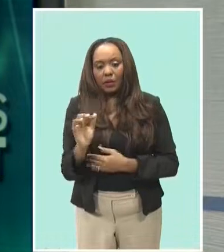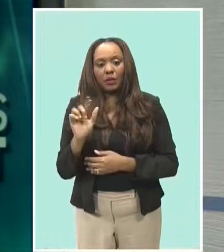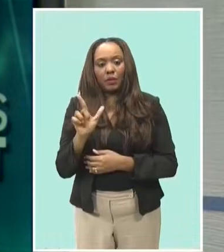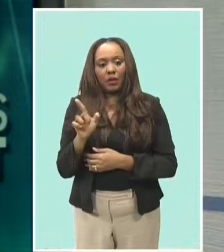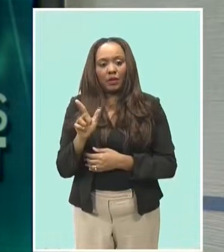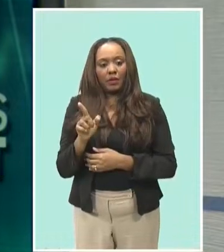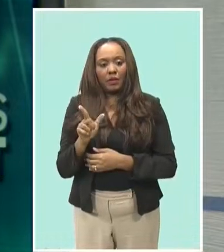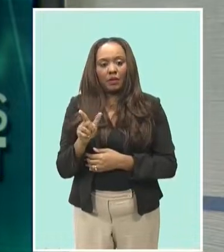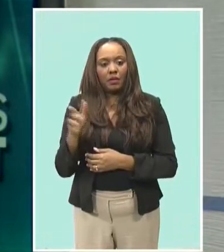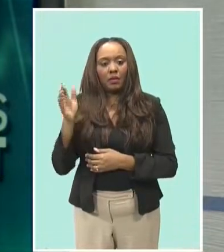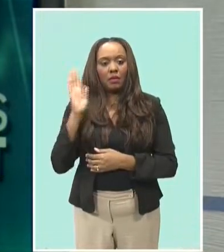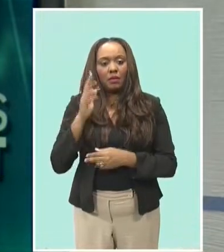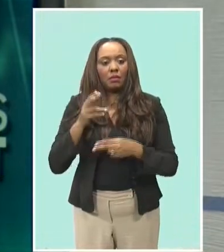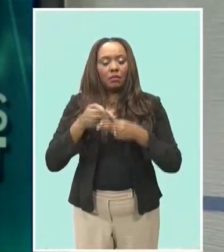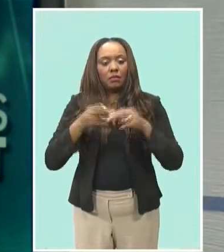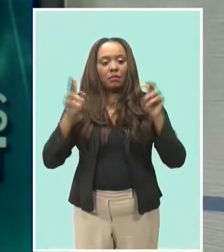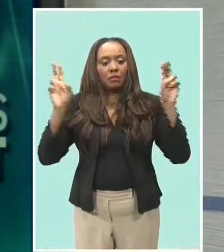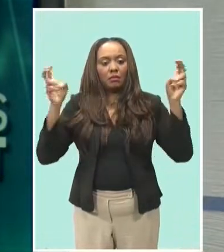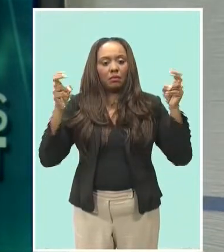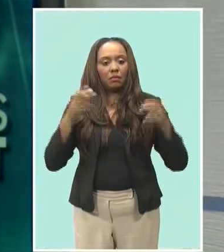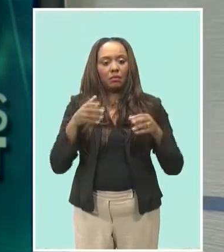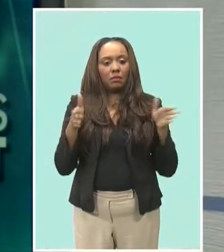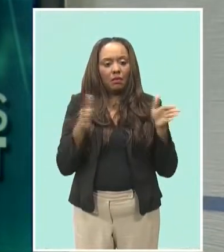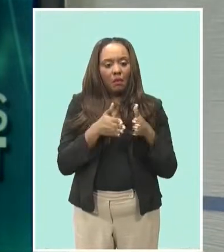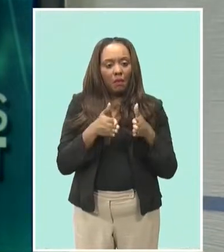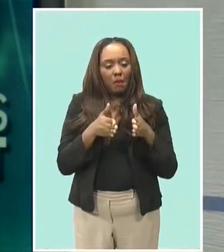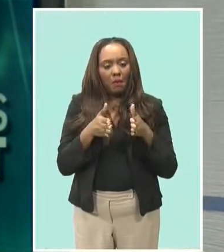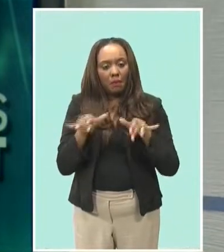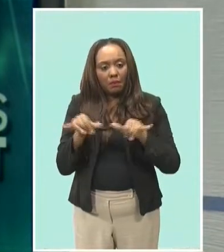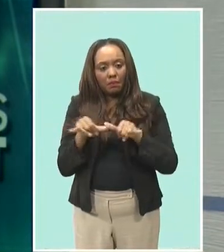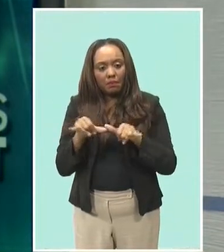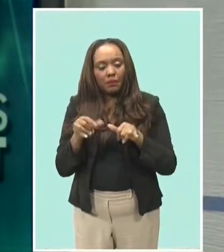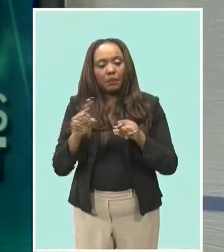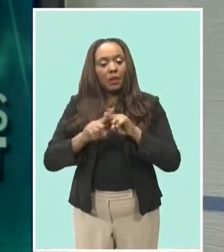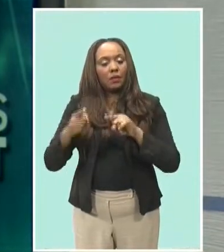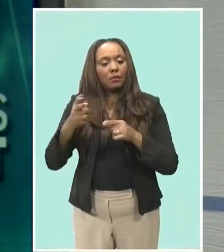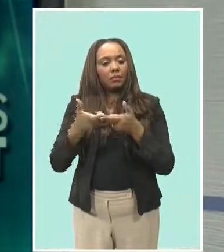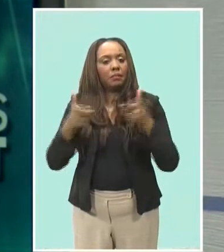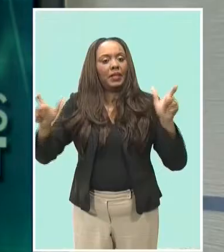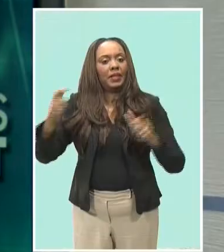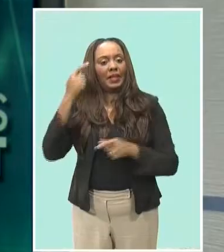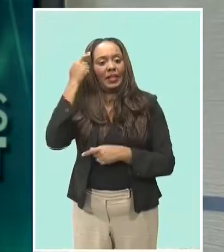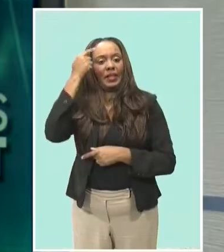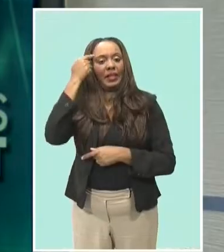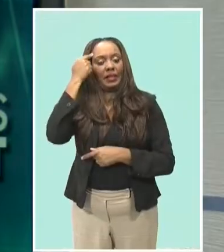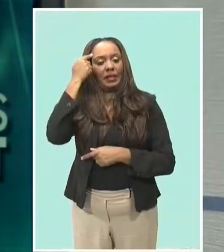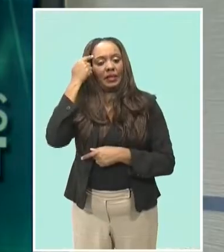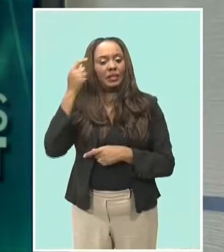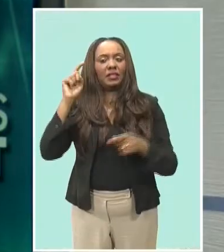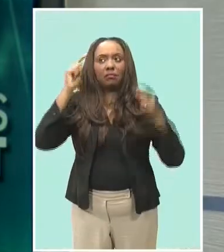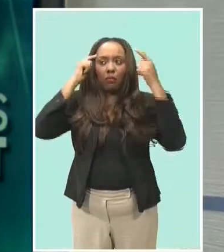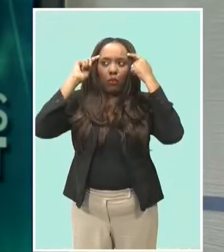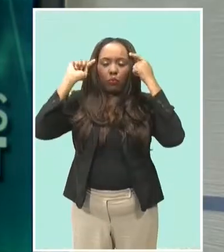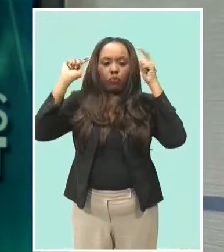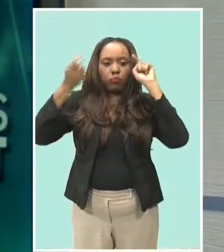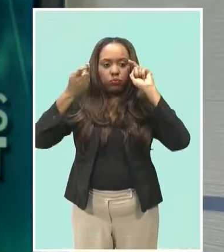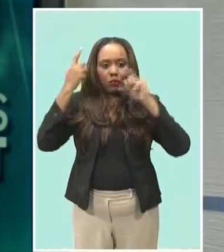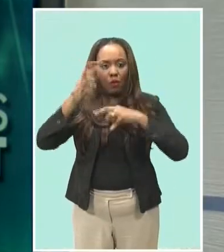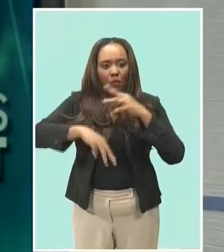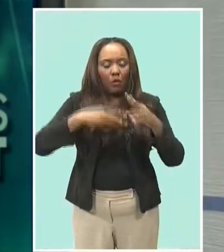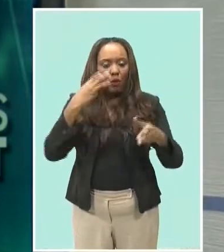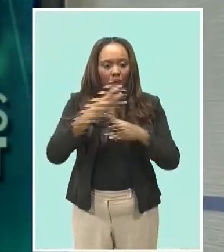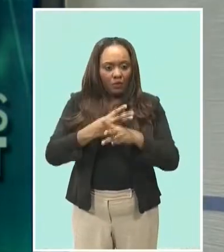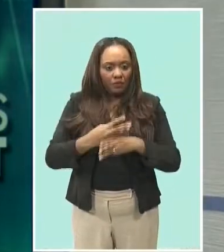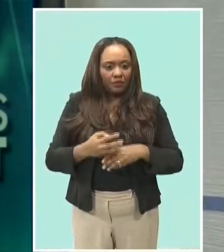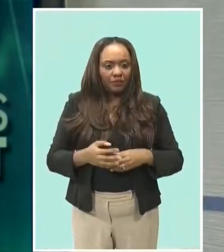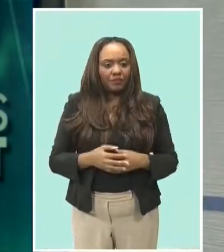theme, Small Size, Big Thinking, Changing the Mindset for Global Engagement. Sponsored by the Caribbean Export Development Agency, the